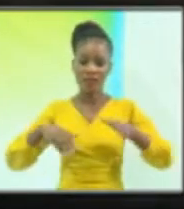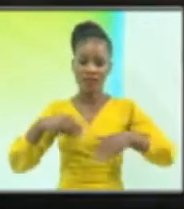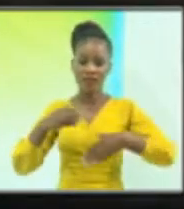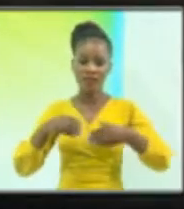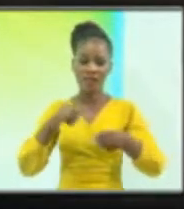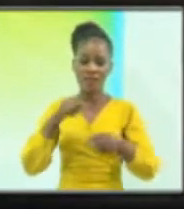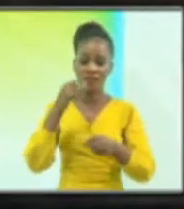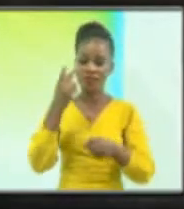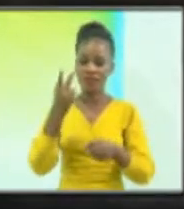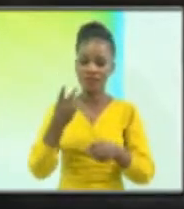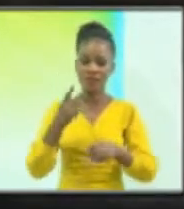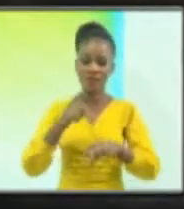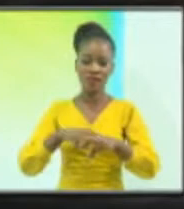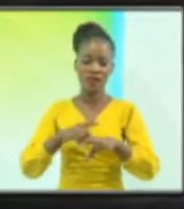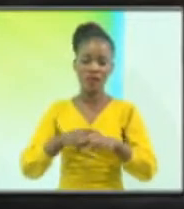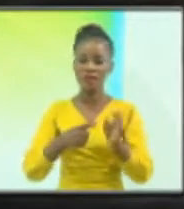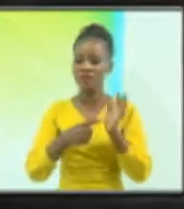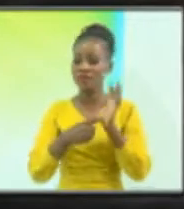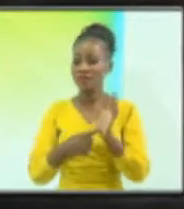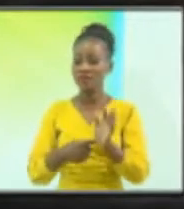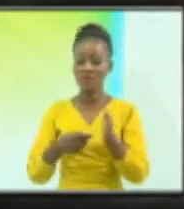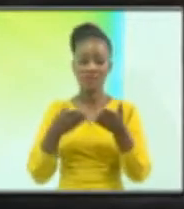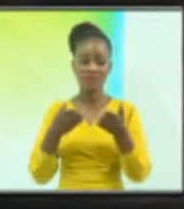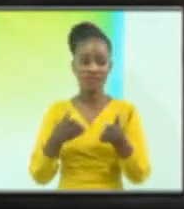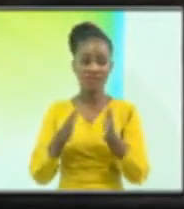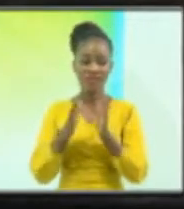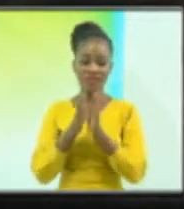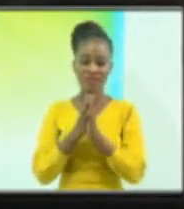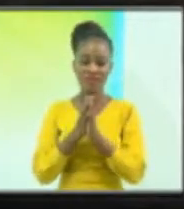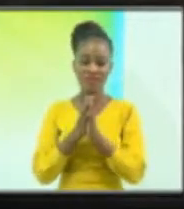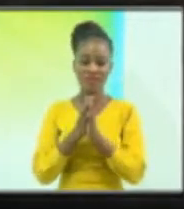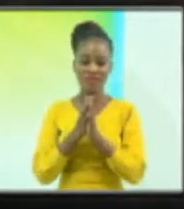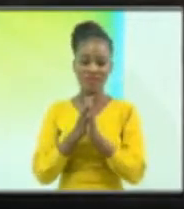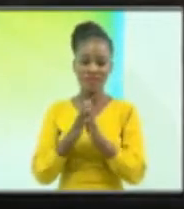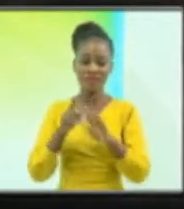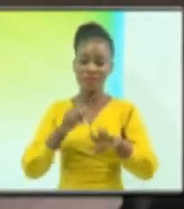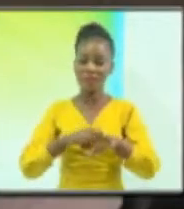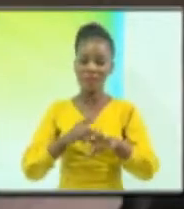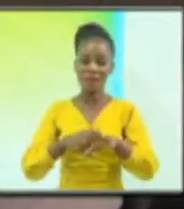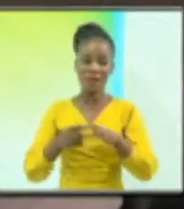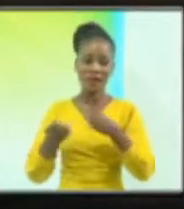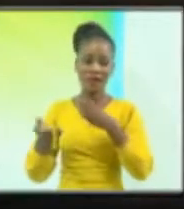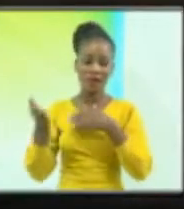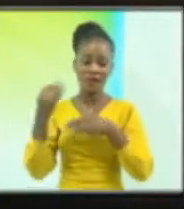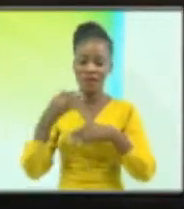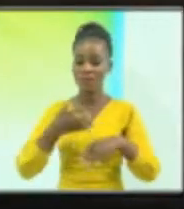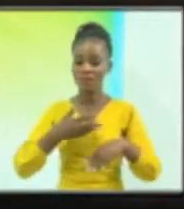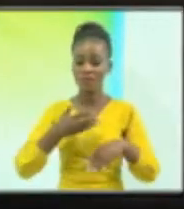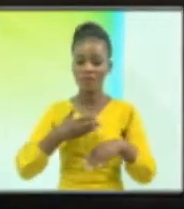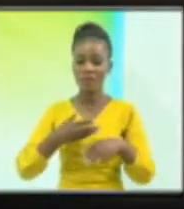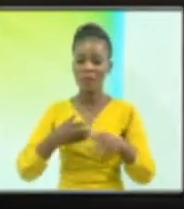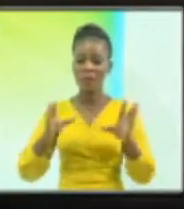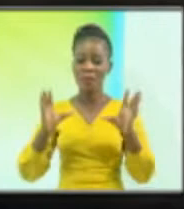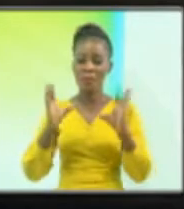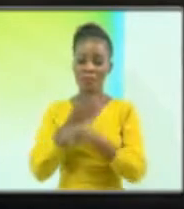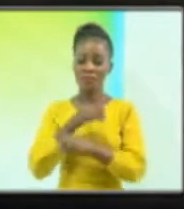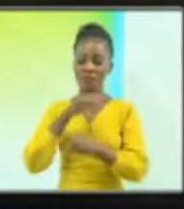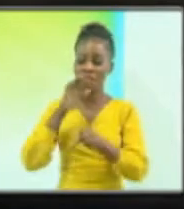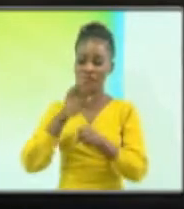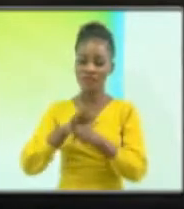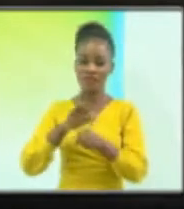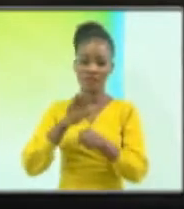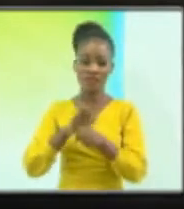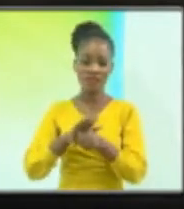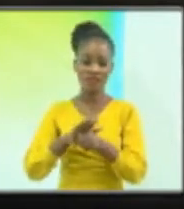second time I think I'm appearing. And the other time I appeared, I had lots of people calling me.